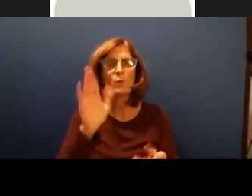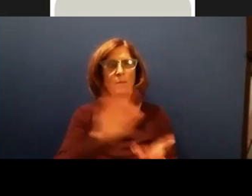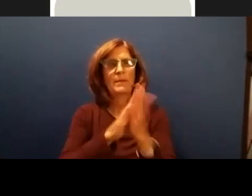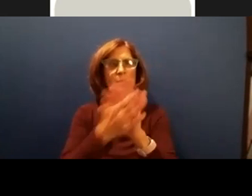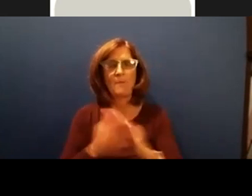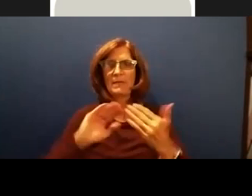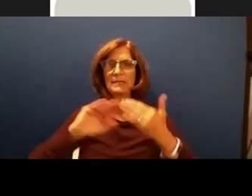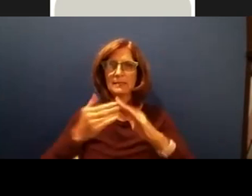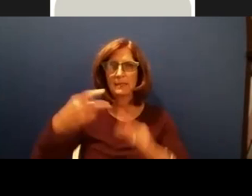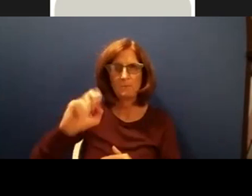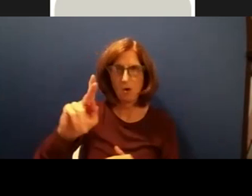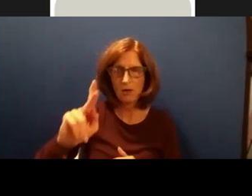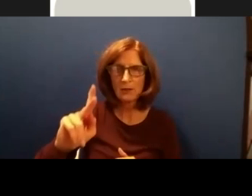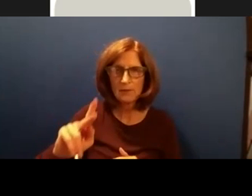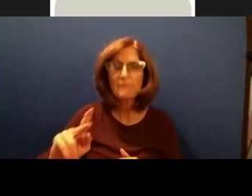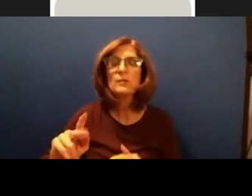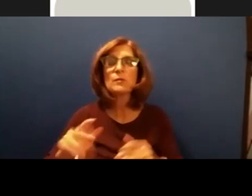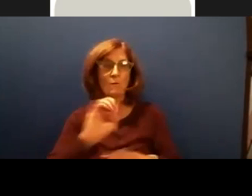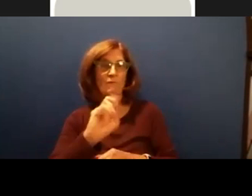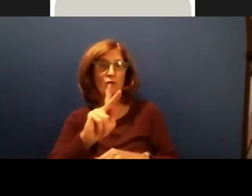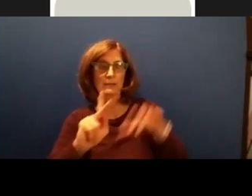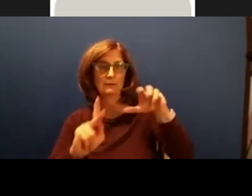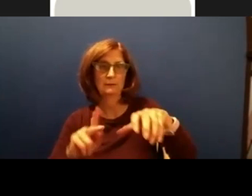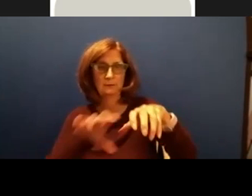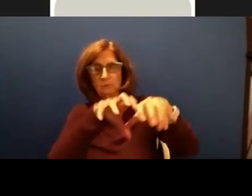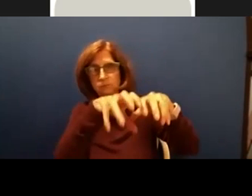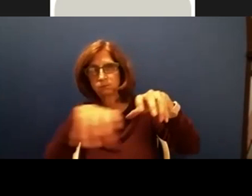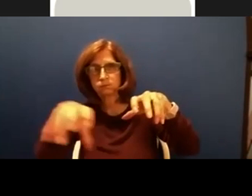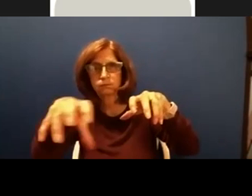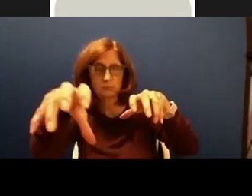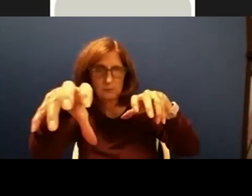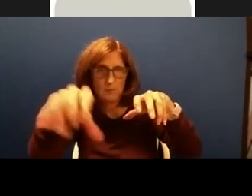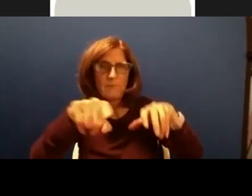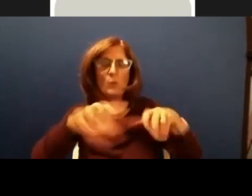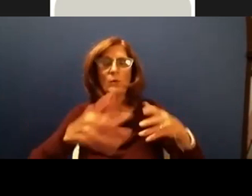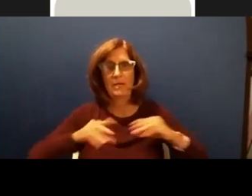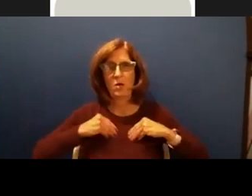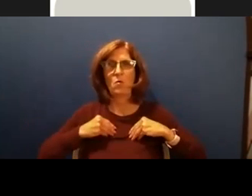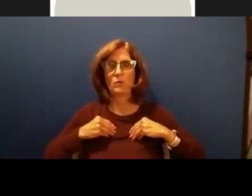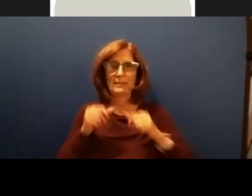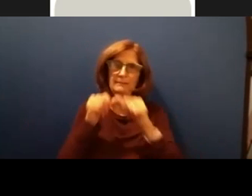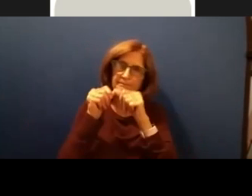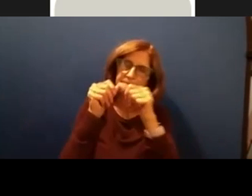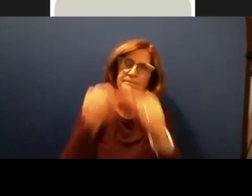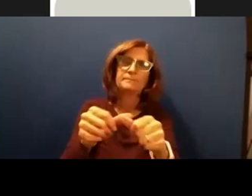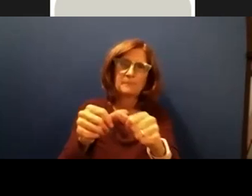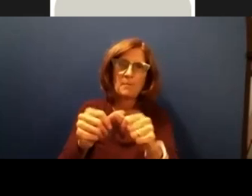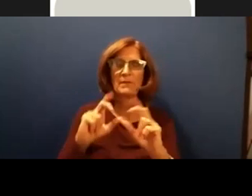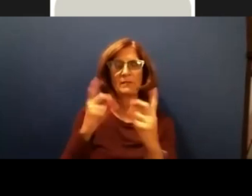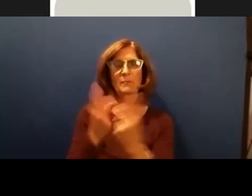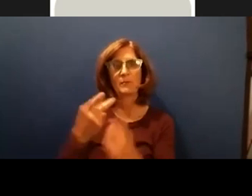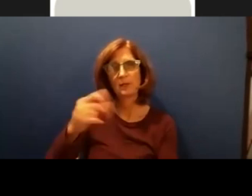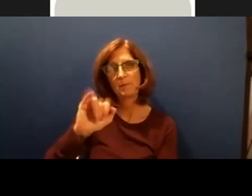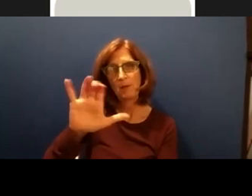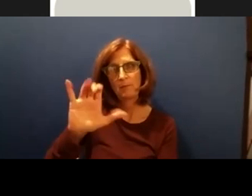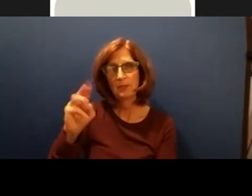city park, an extension of Frick Park, and will be owned and maintained by the Department of Public Works of the